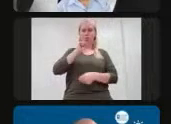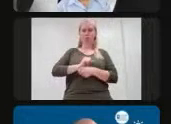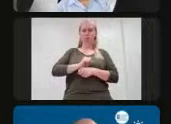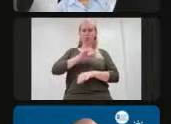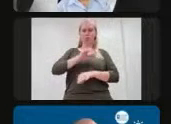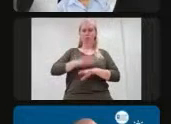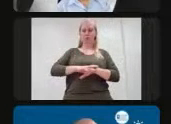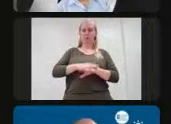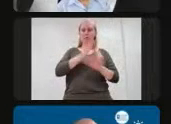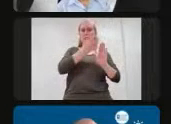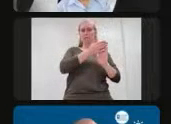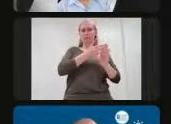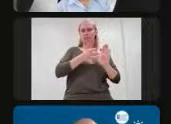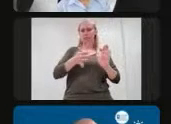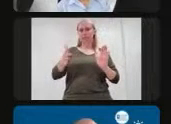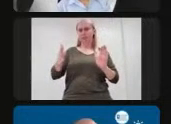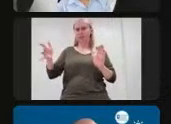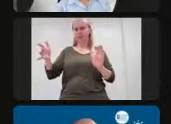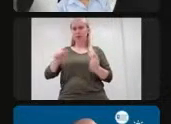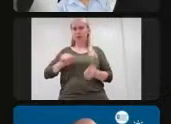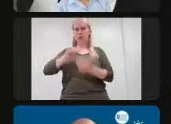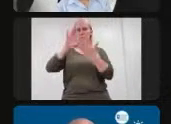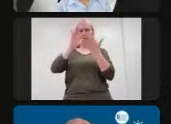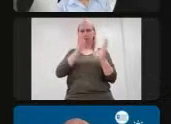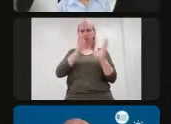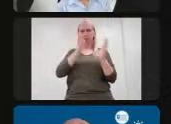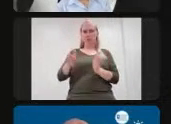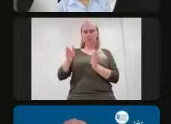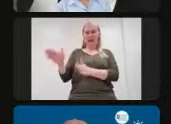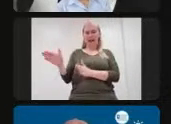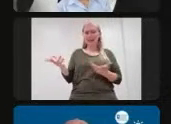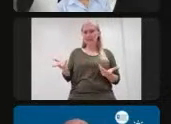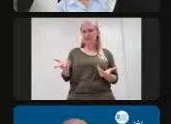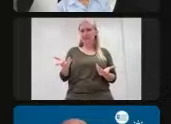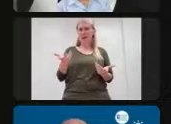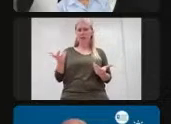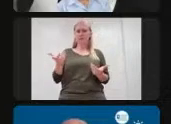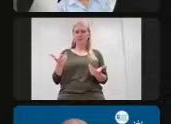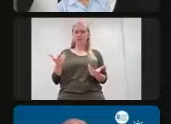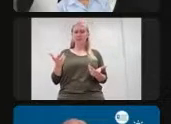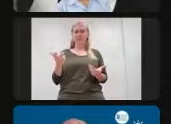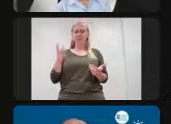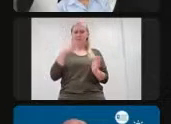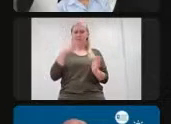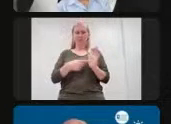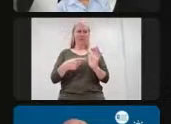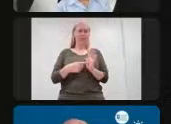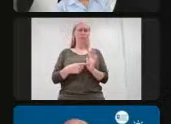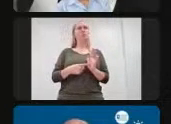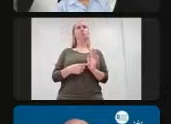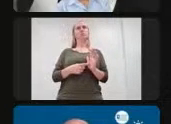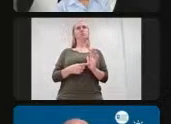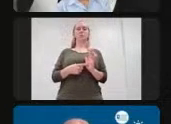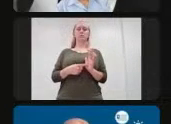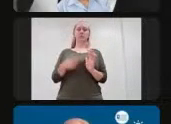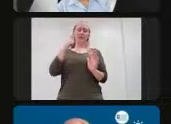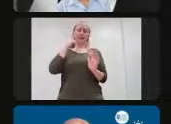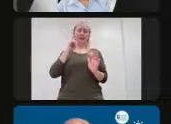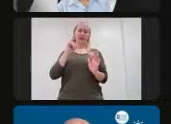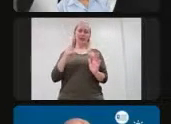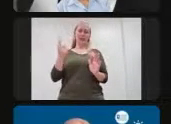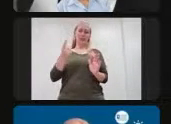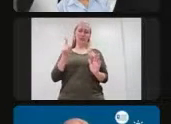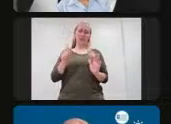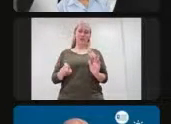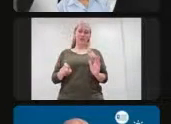long range, strategic plan. Cause for example, I think that's something that we would have to